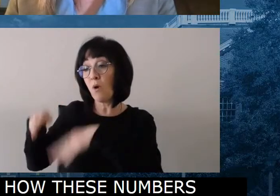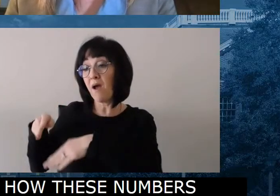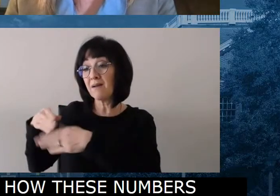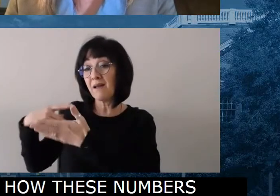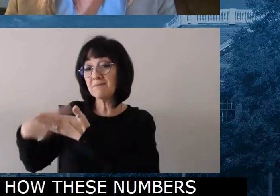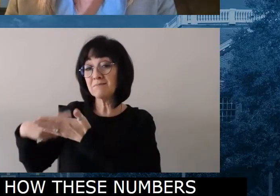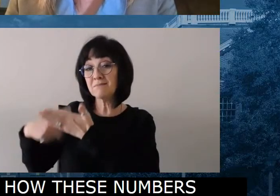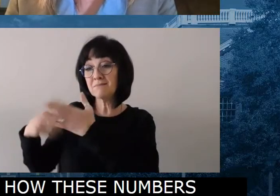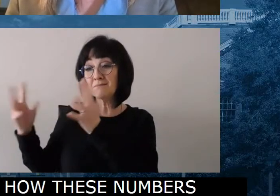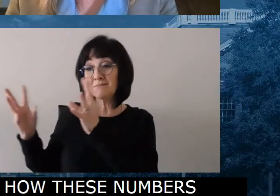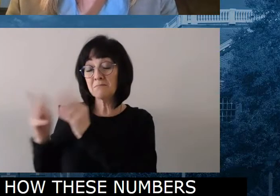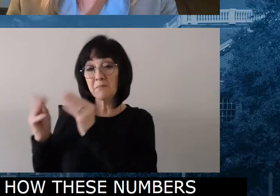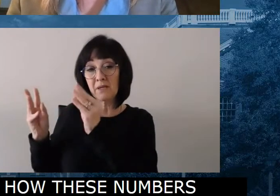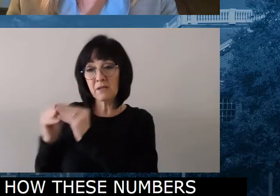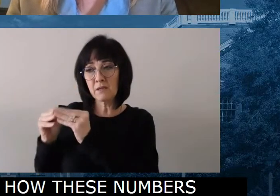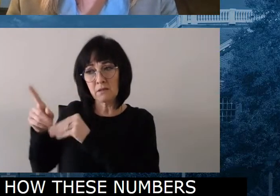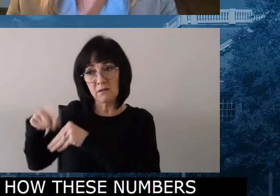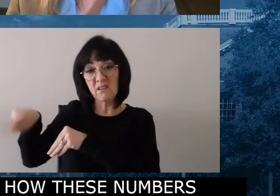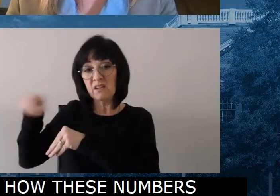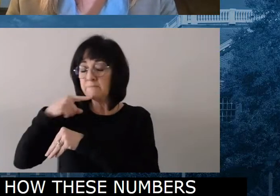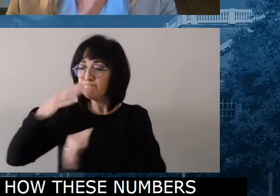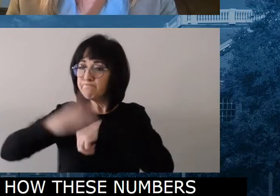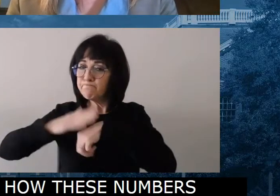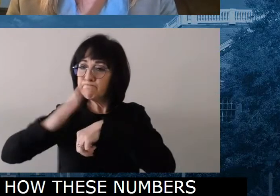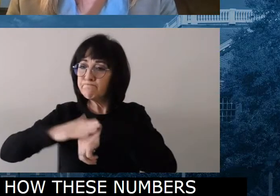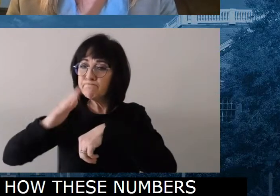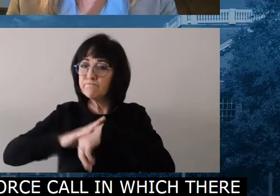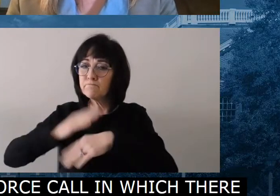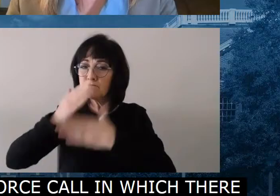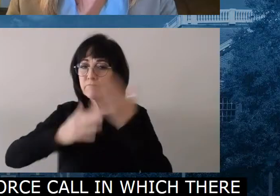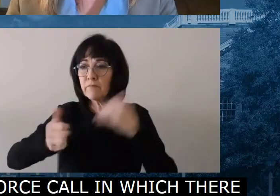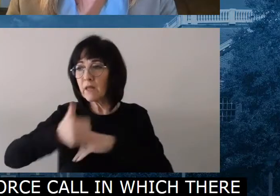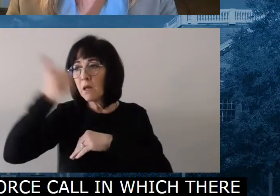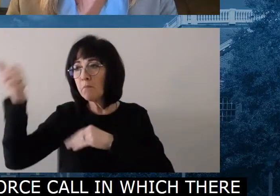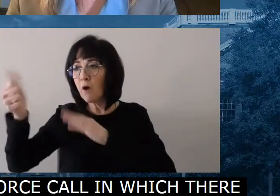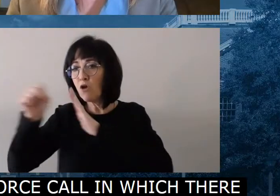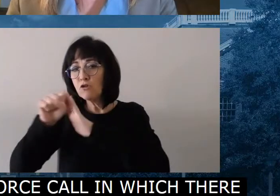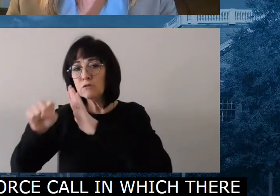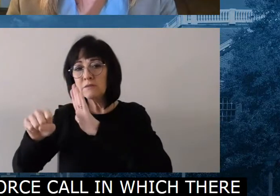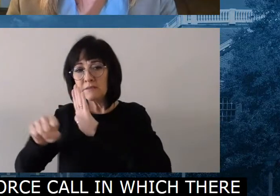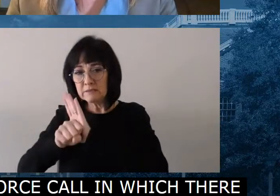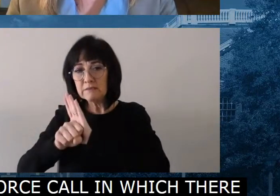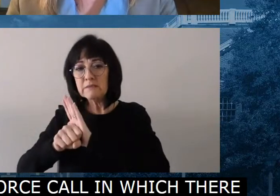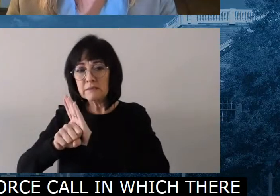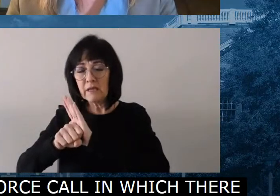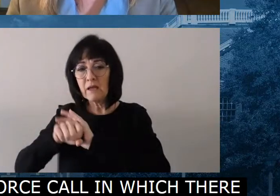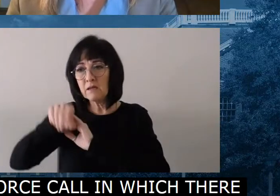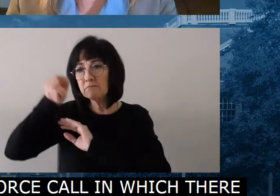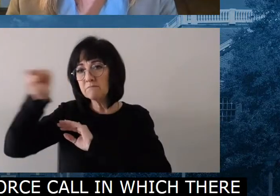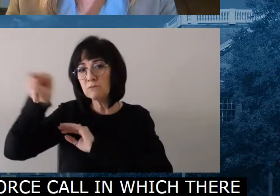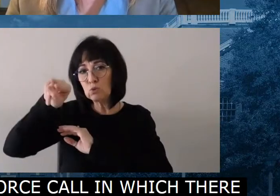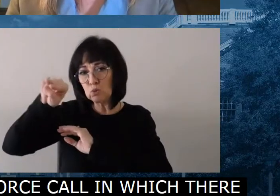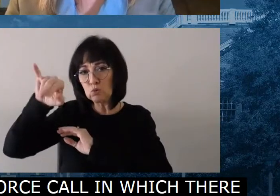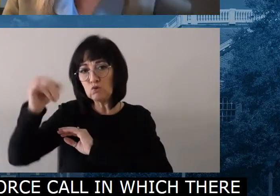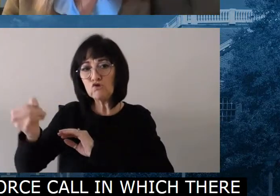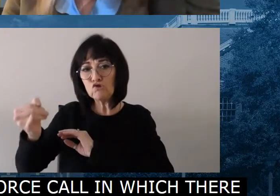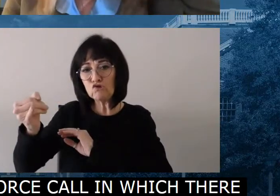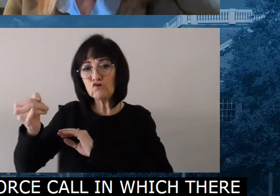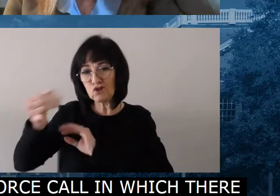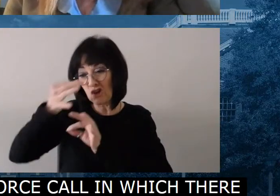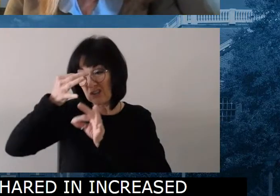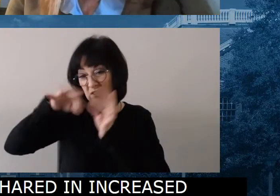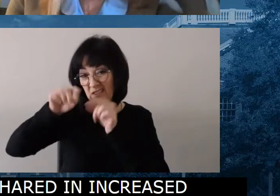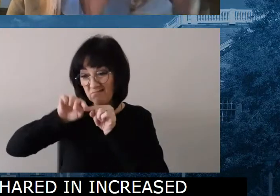about increased number of cases in other states. I think we're seeing it across the river in New Jersey. I did listen to the